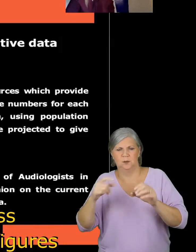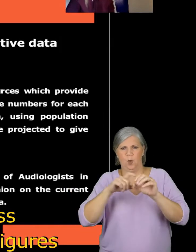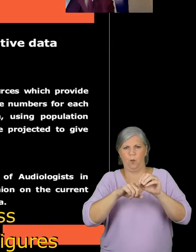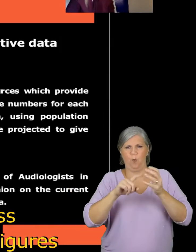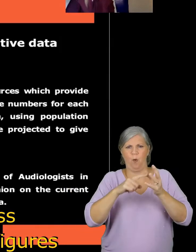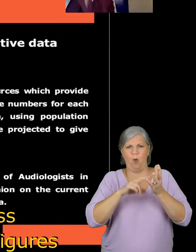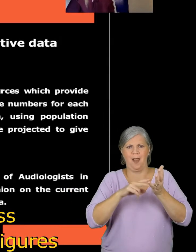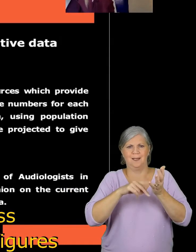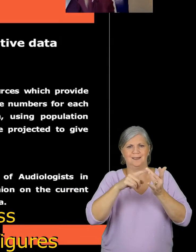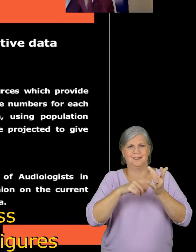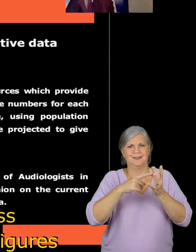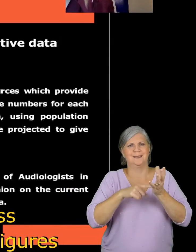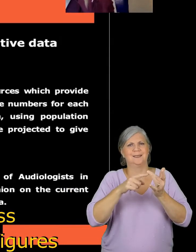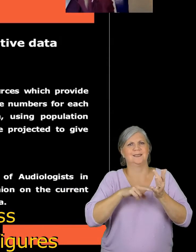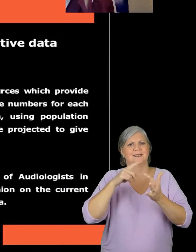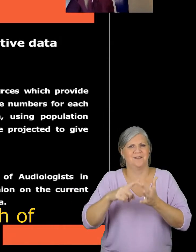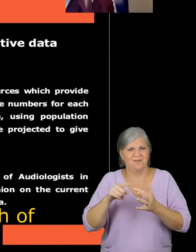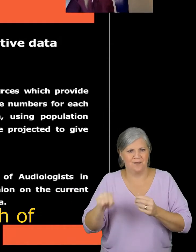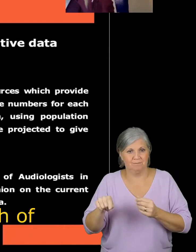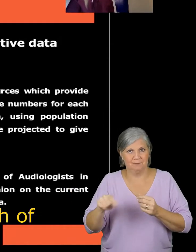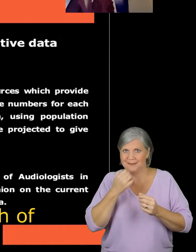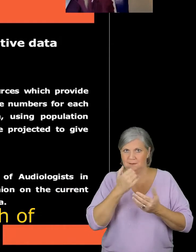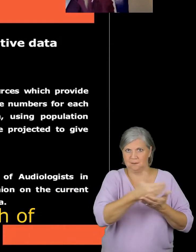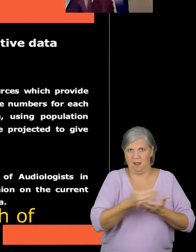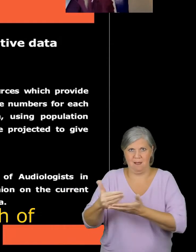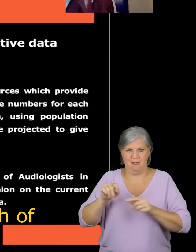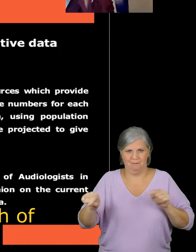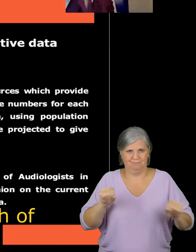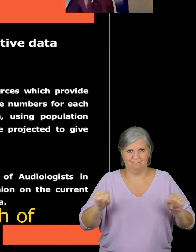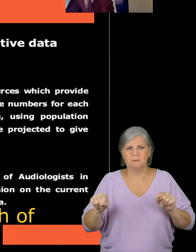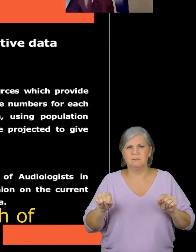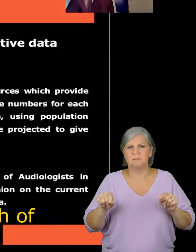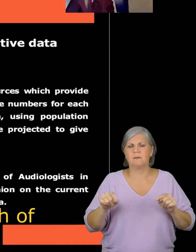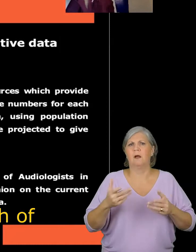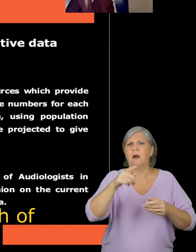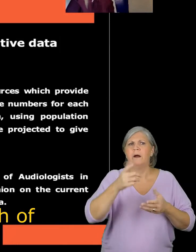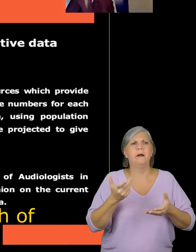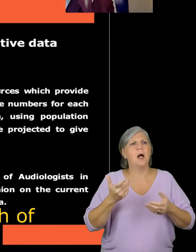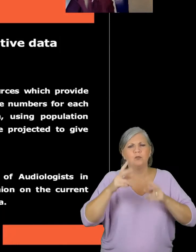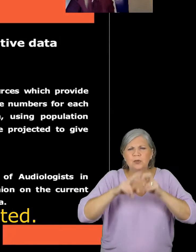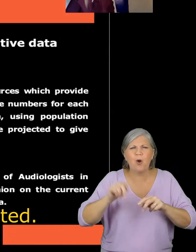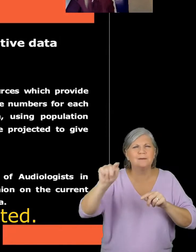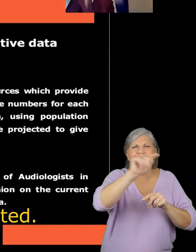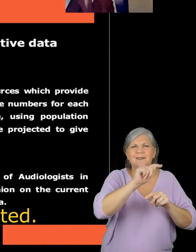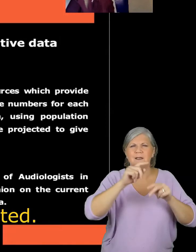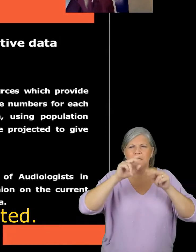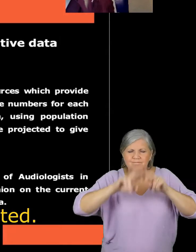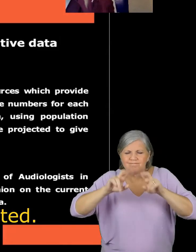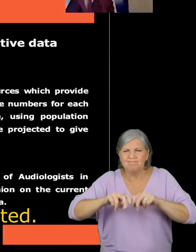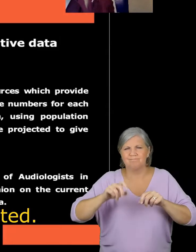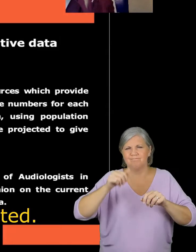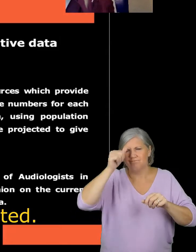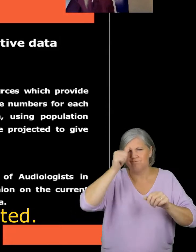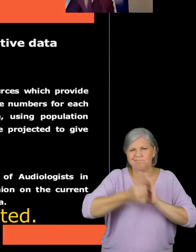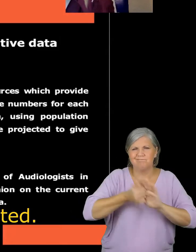deafness and dementia. From these figures, baseline numbers for each of the 32 local authorities in Scotland would be